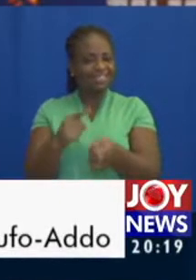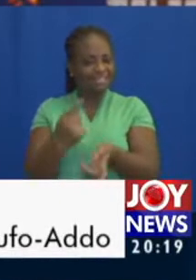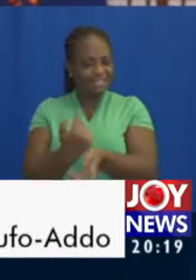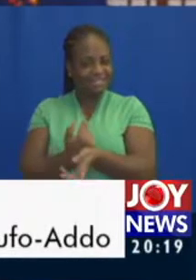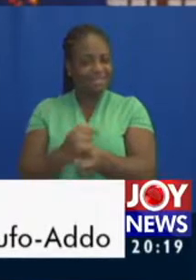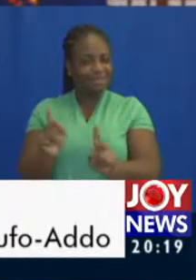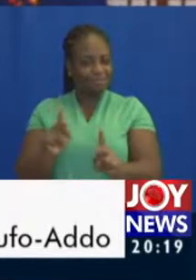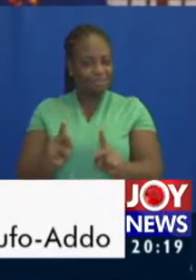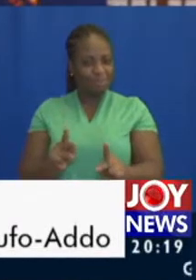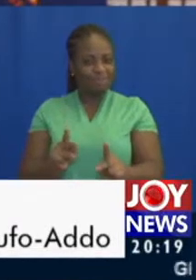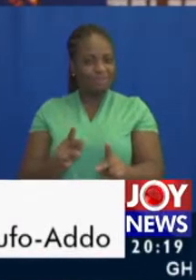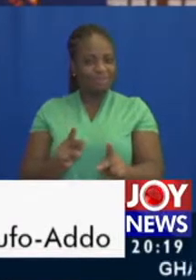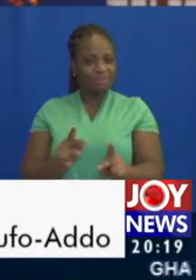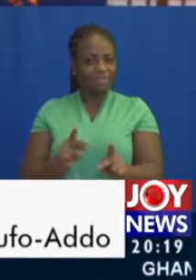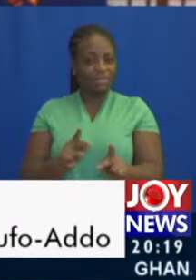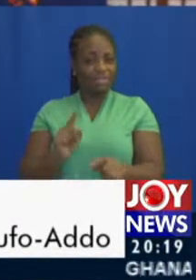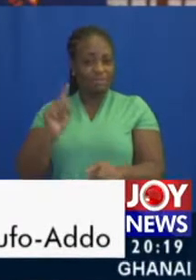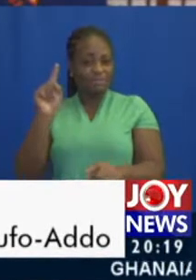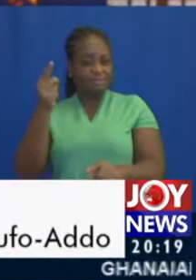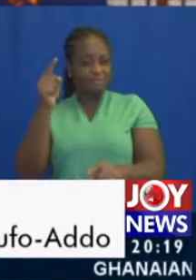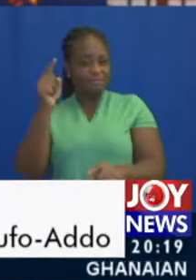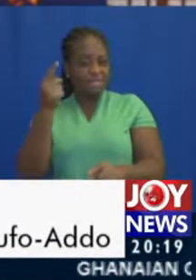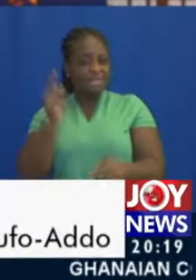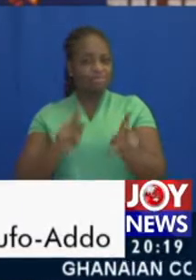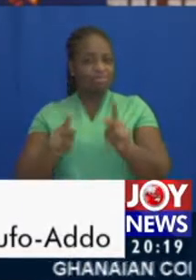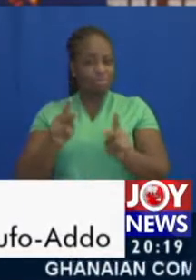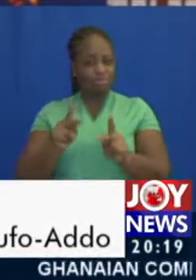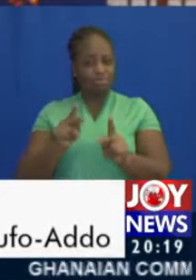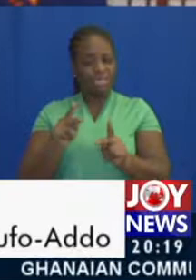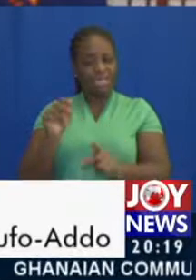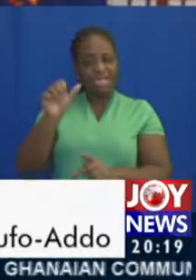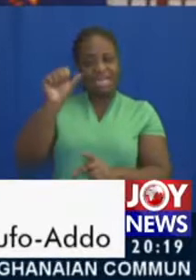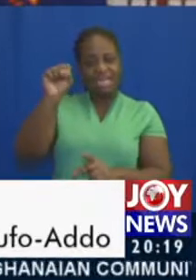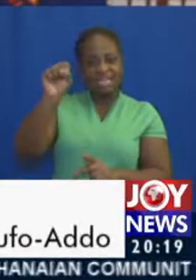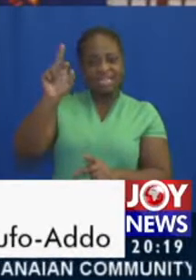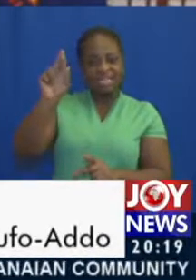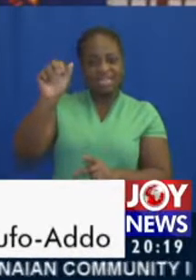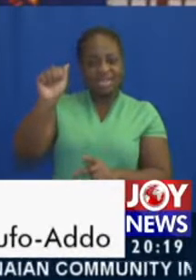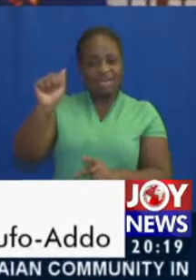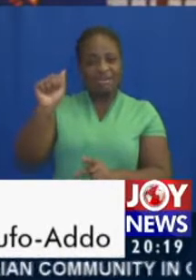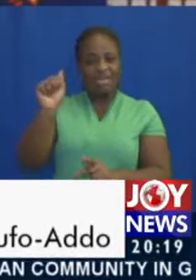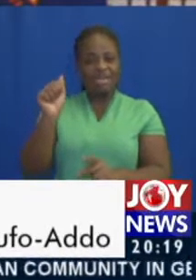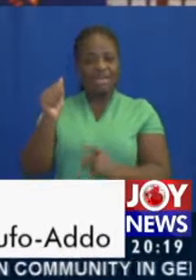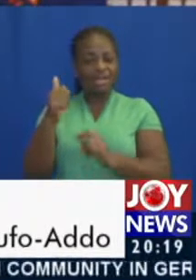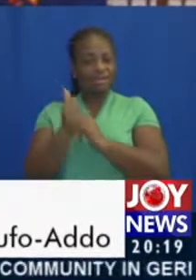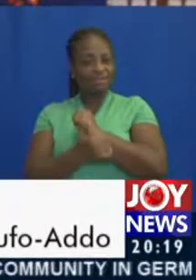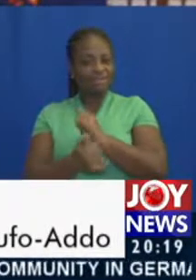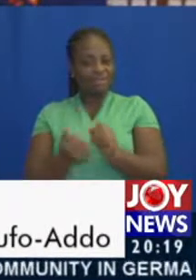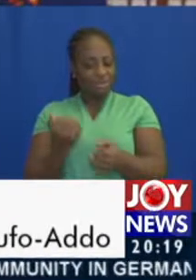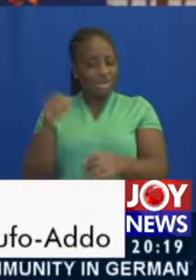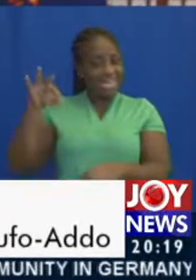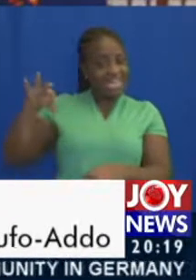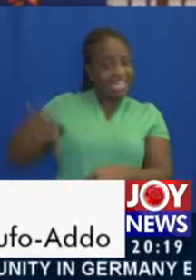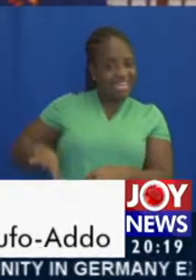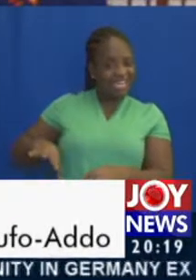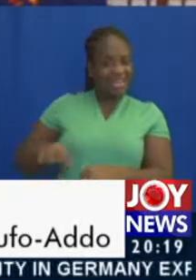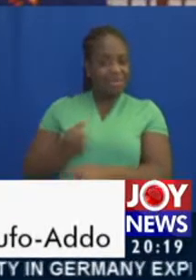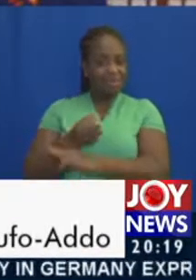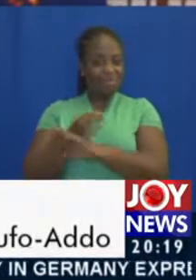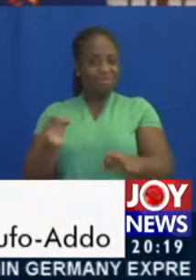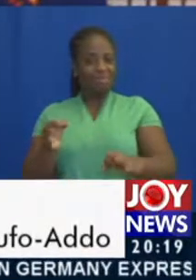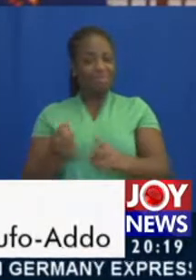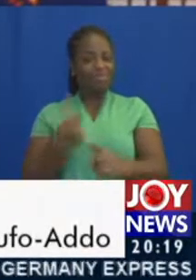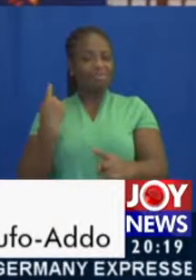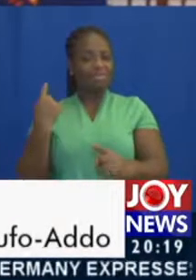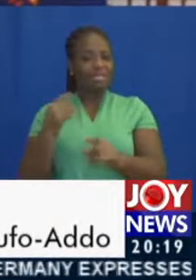first colonized people in sub-Saharan Africa, to gain their freedom and independence from foreign rule, is